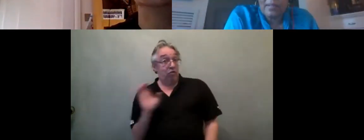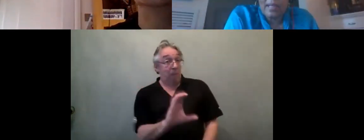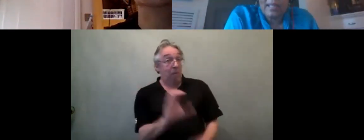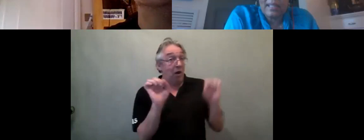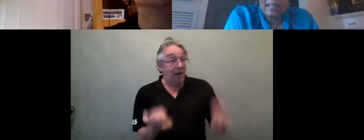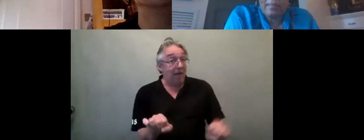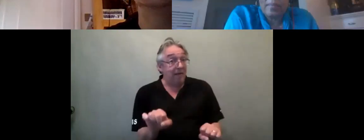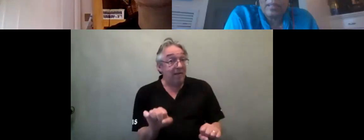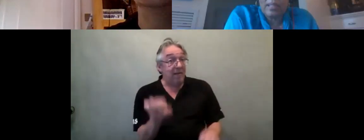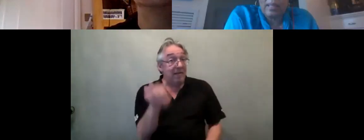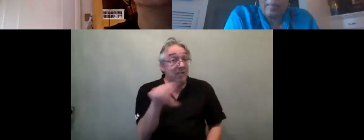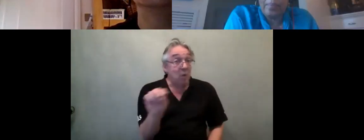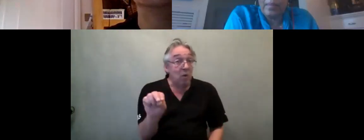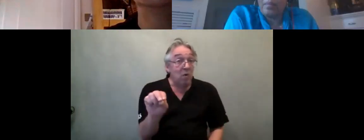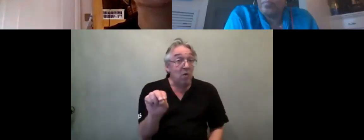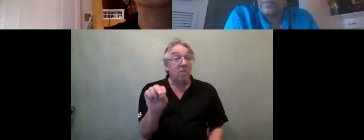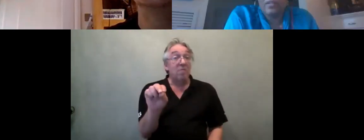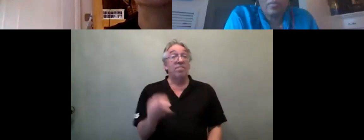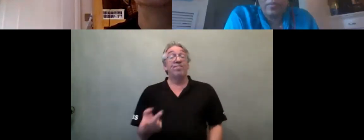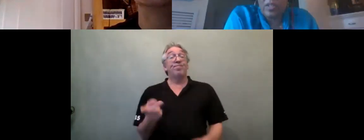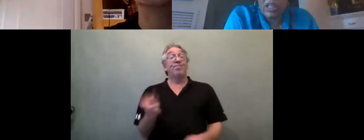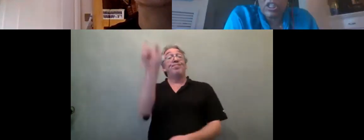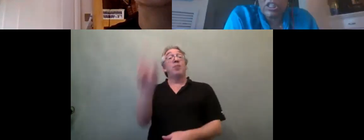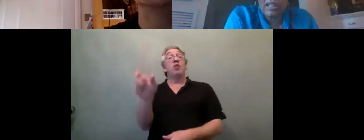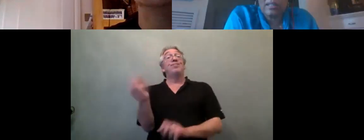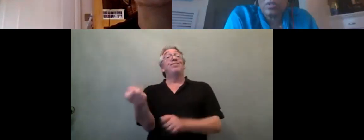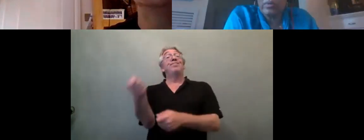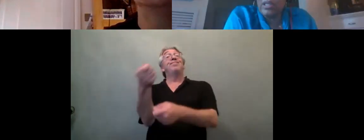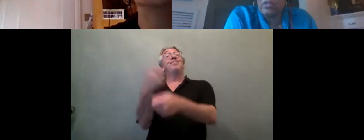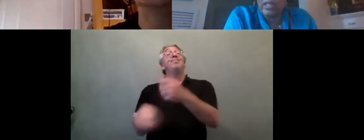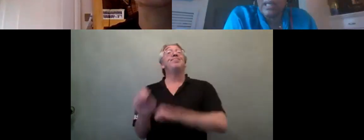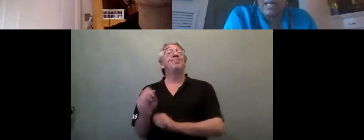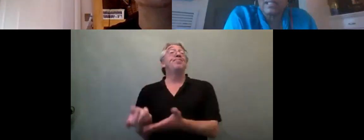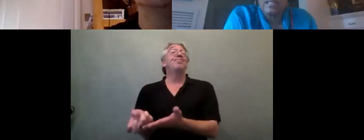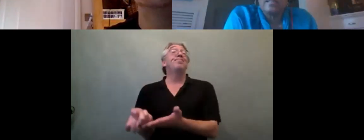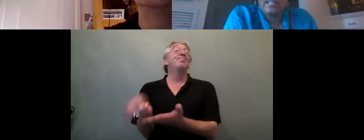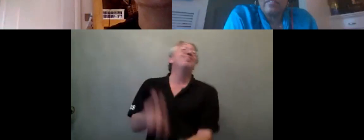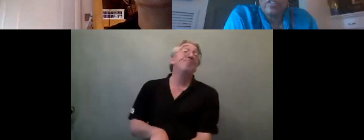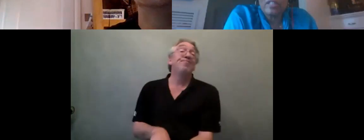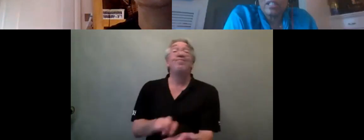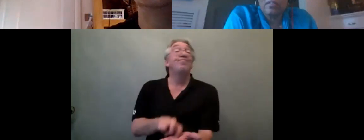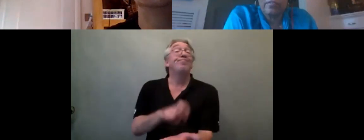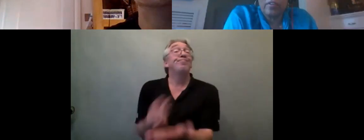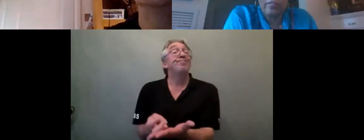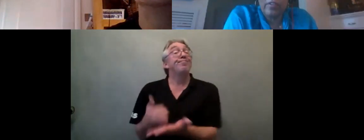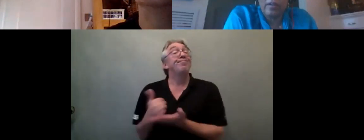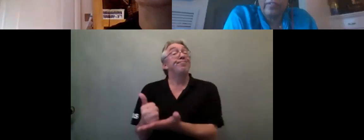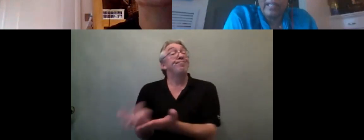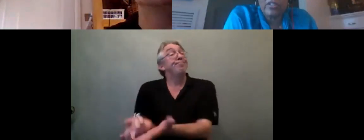rehab systems, in terms of education systems. So really looking at the diversity